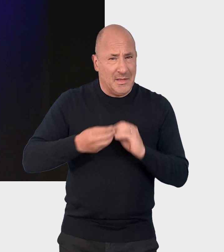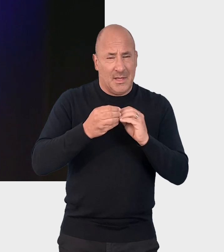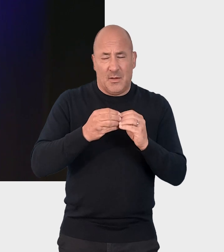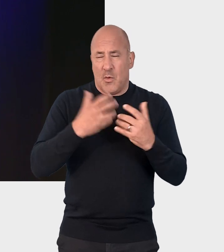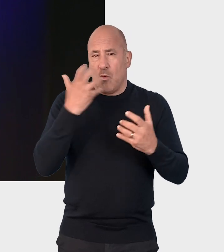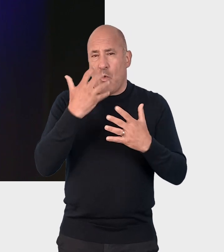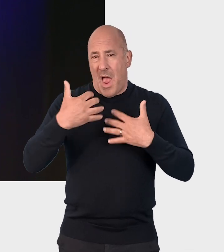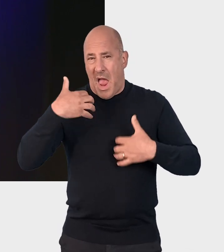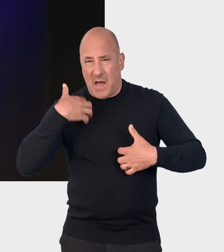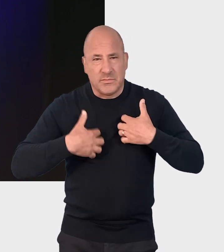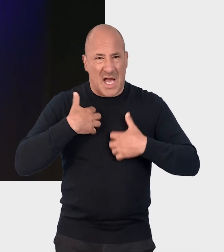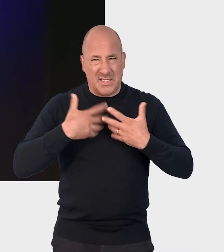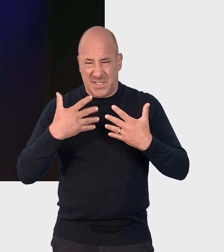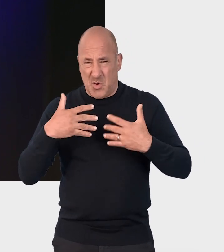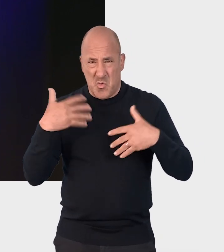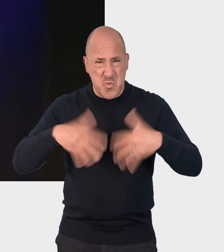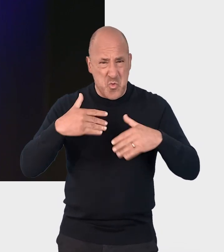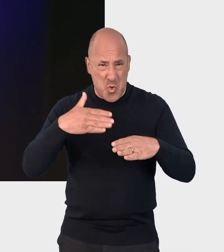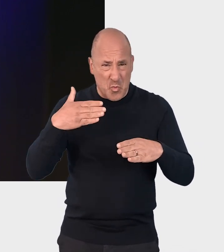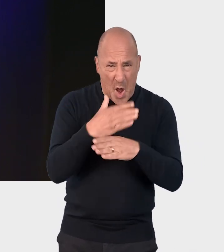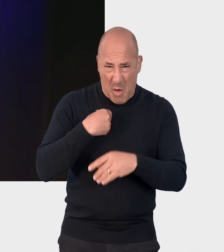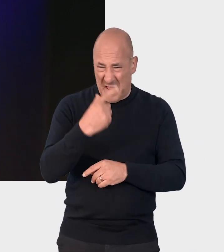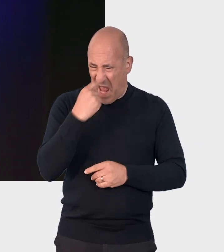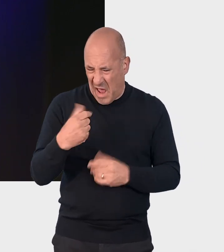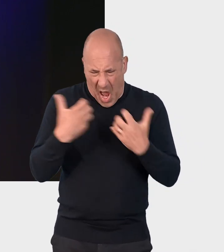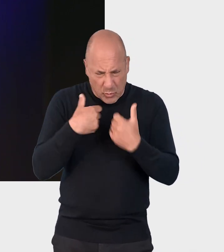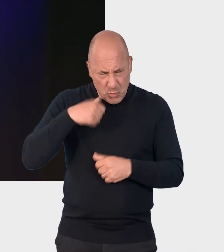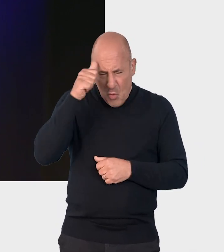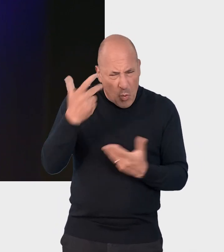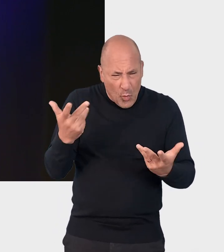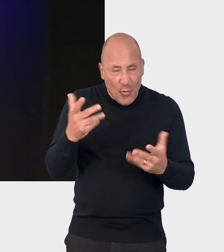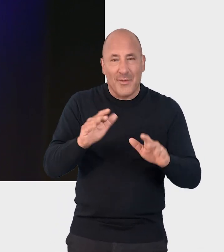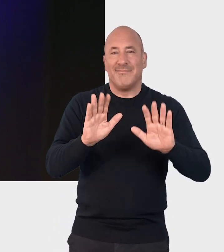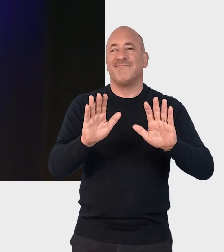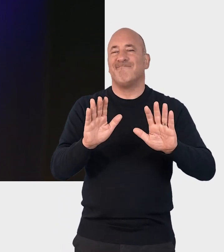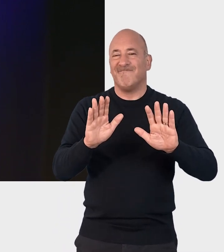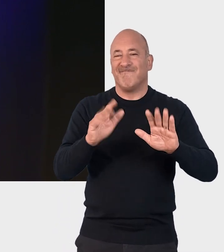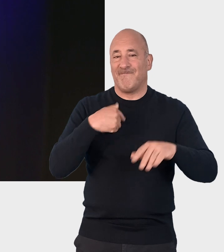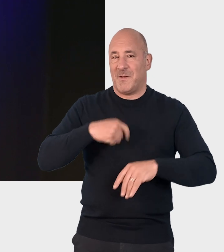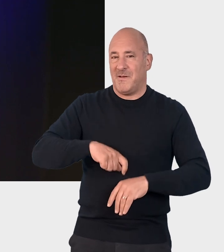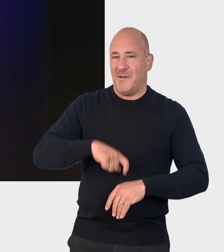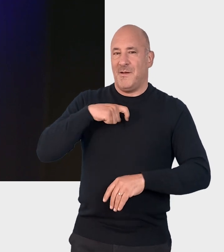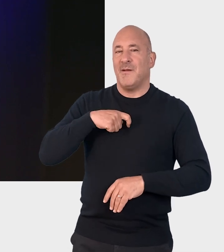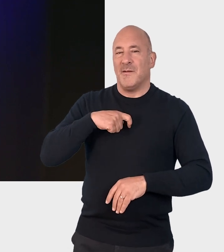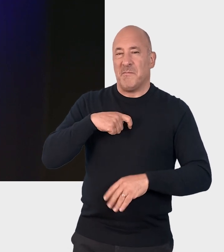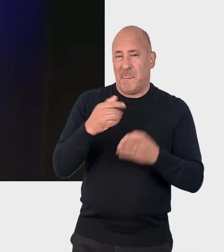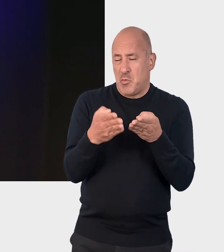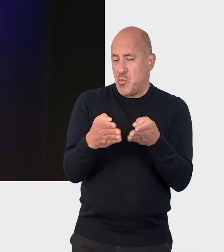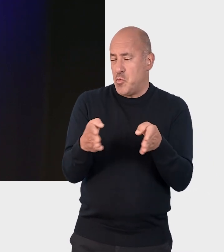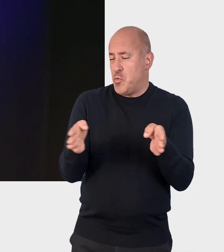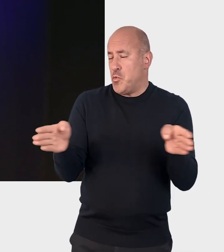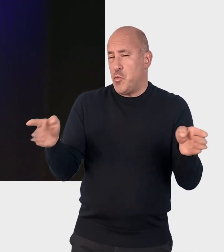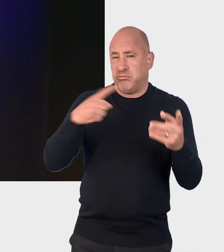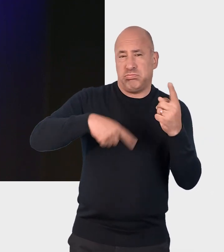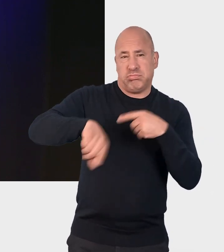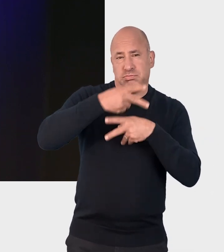know, as a country, that we're creating the most exciting and ambitious work we're capable of doing unless we're